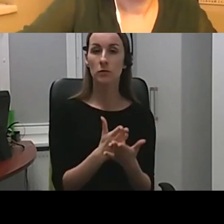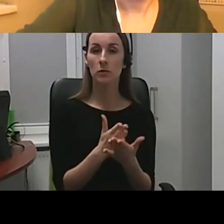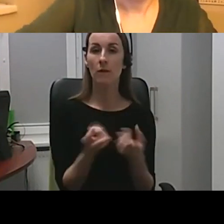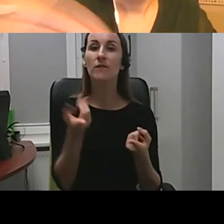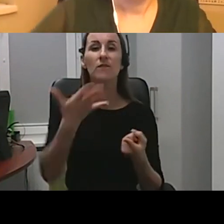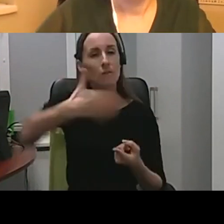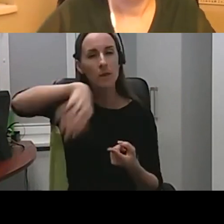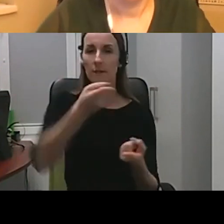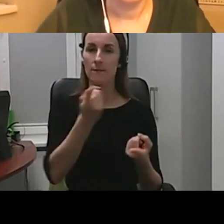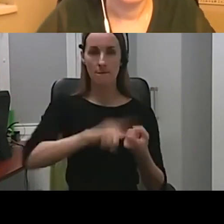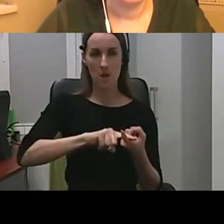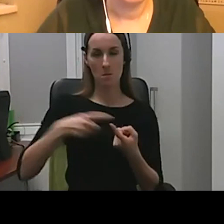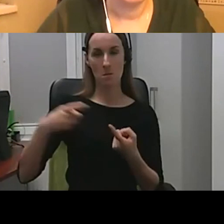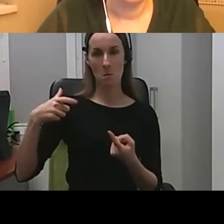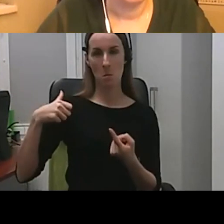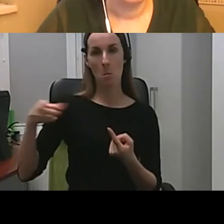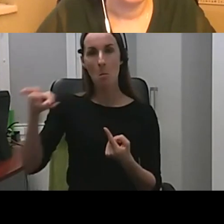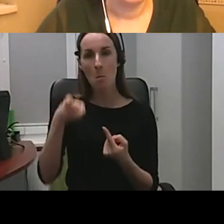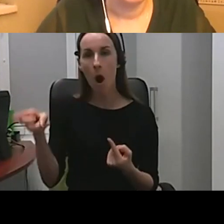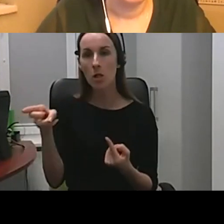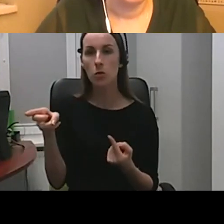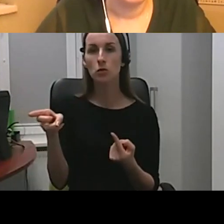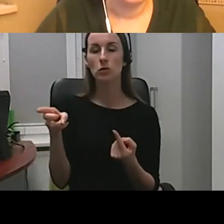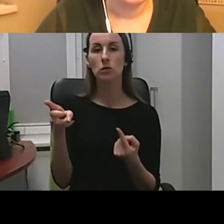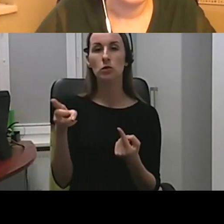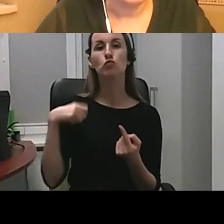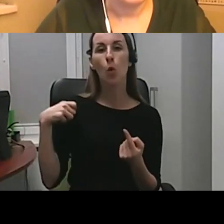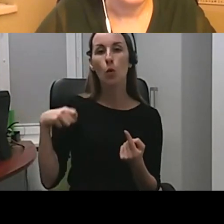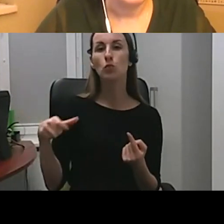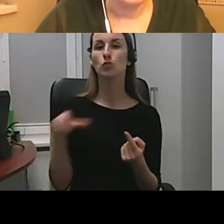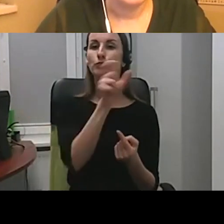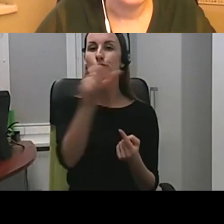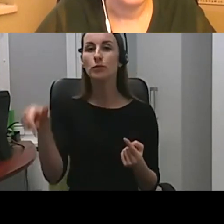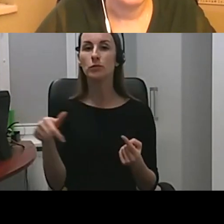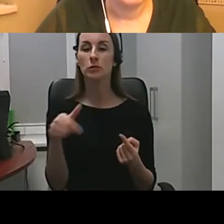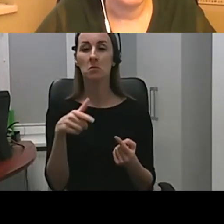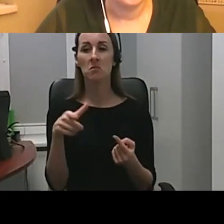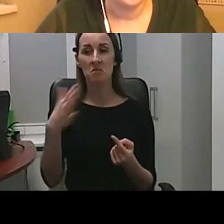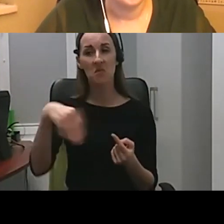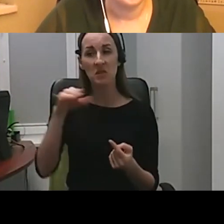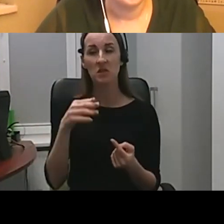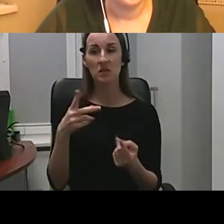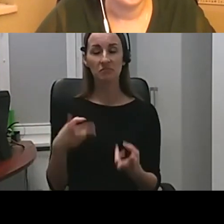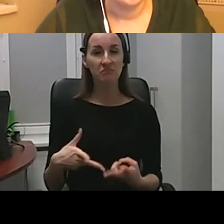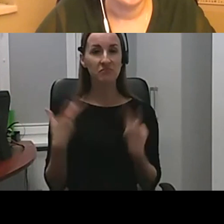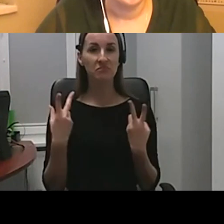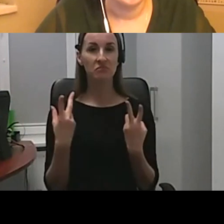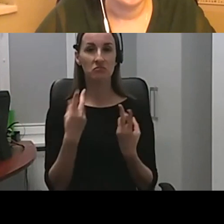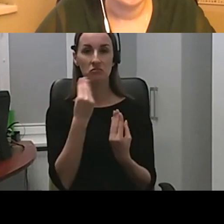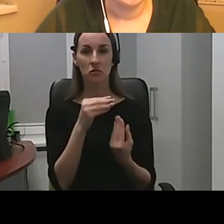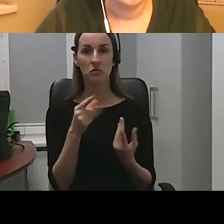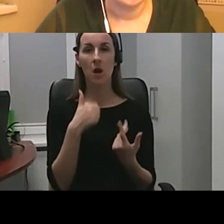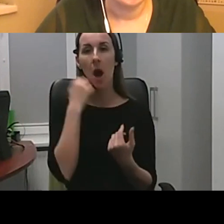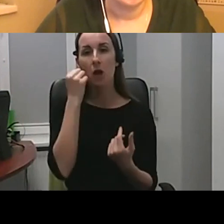very inspiring. Thank you for the inspiring discussion. I hope that next year we will be able to organize this